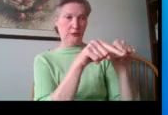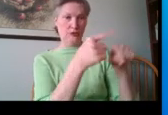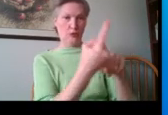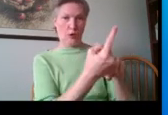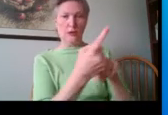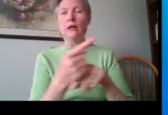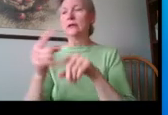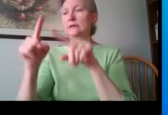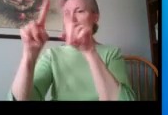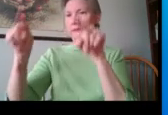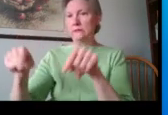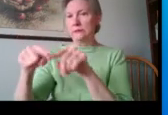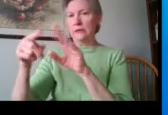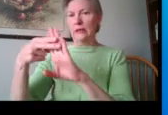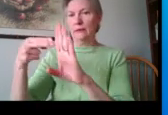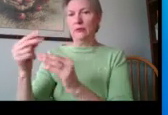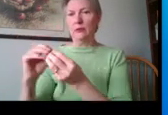1